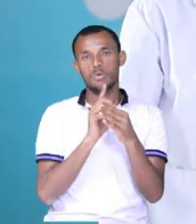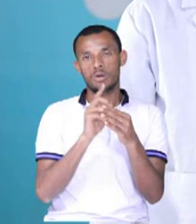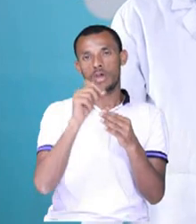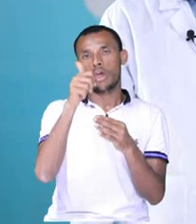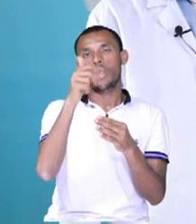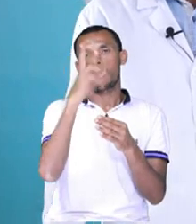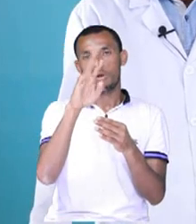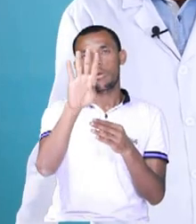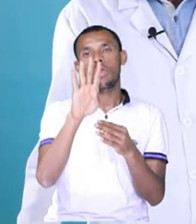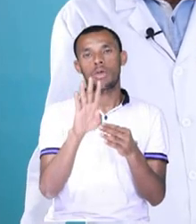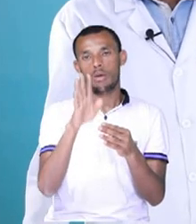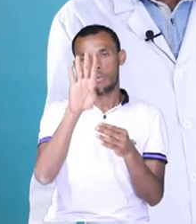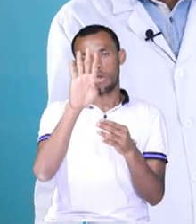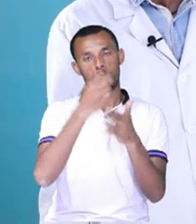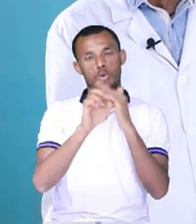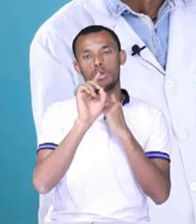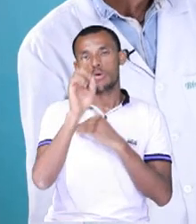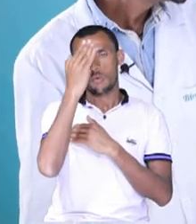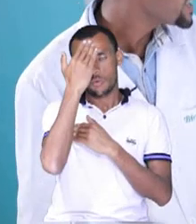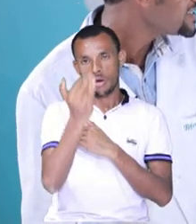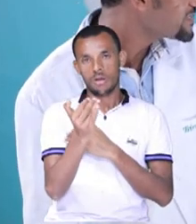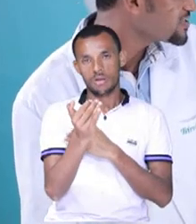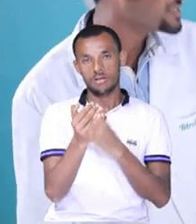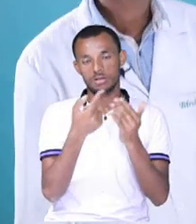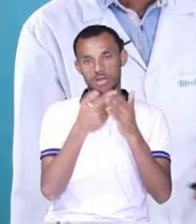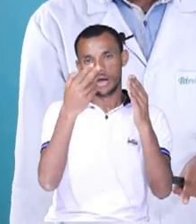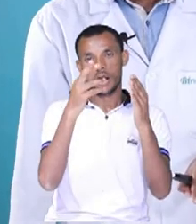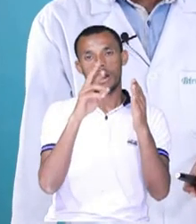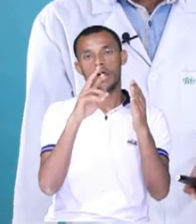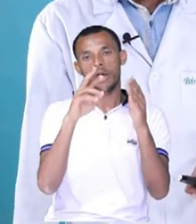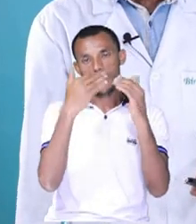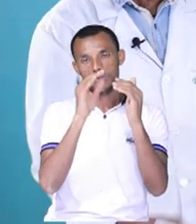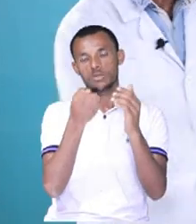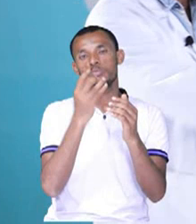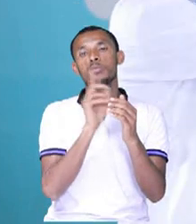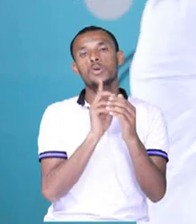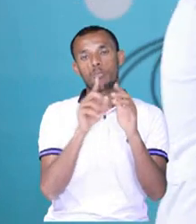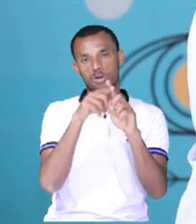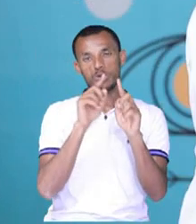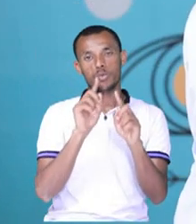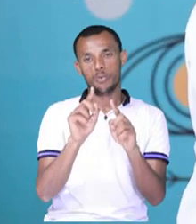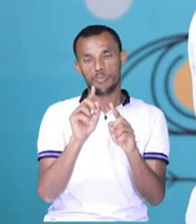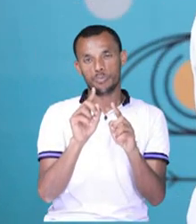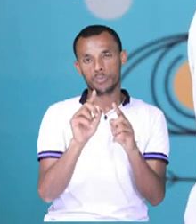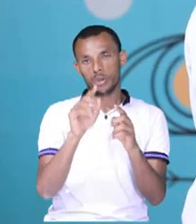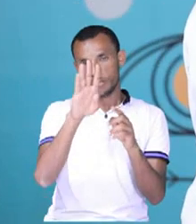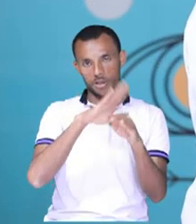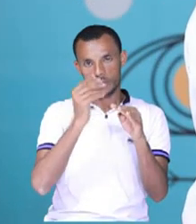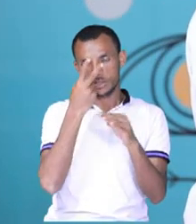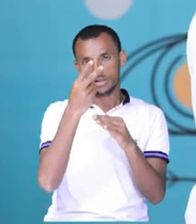A or B? B is a product. Therefore, rate is positive here. A similar way, for